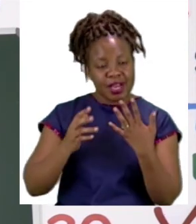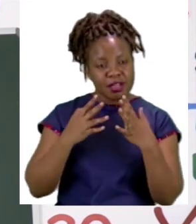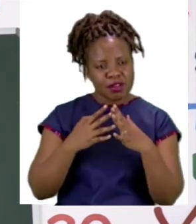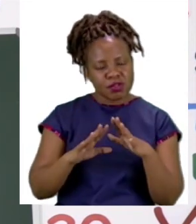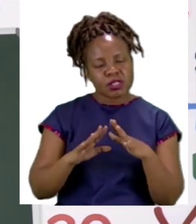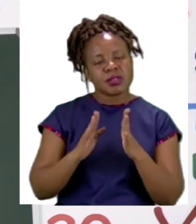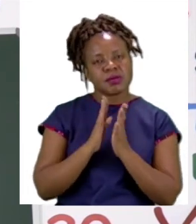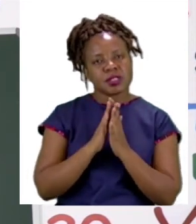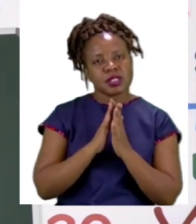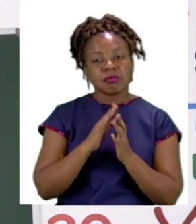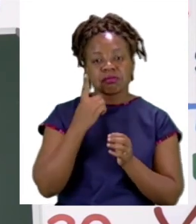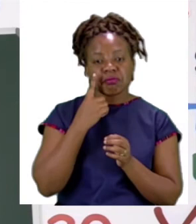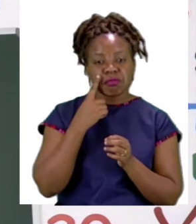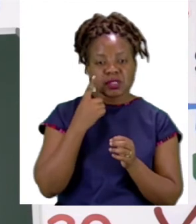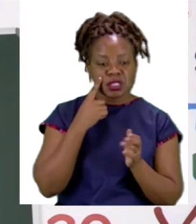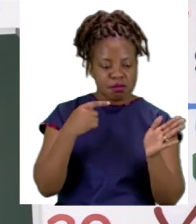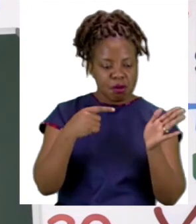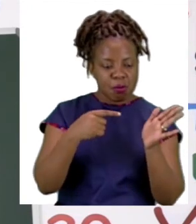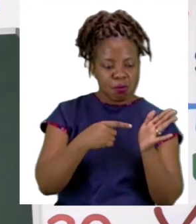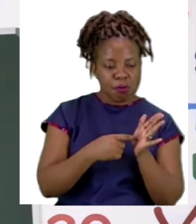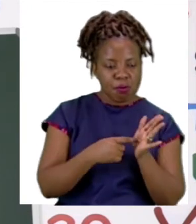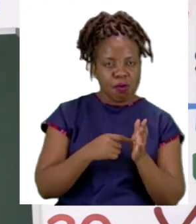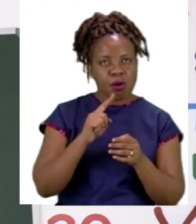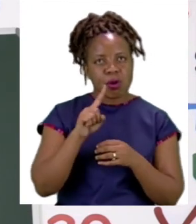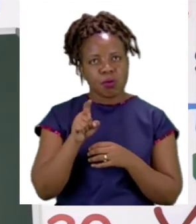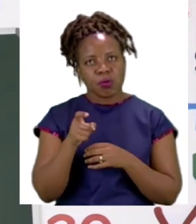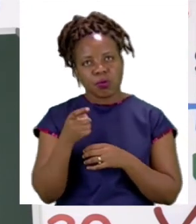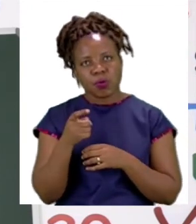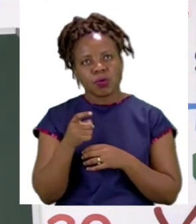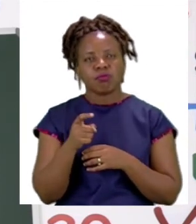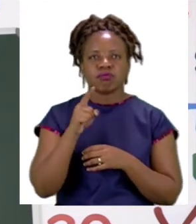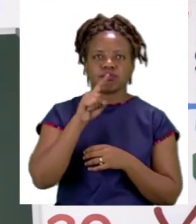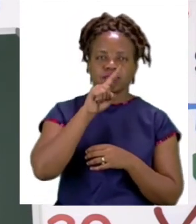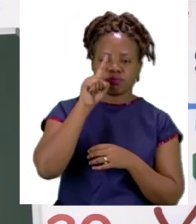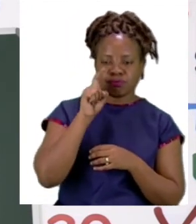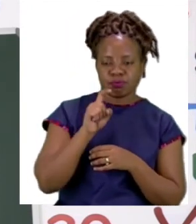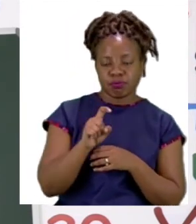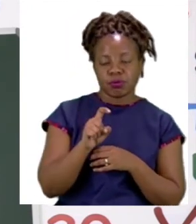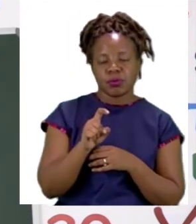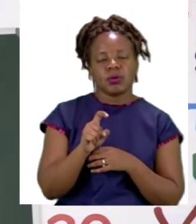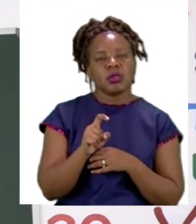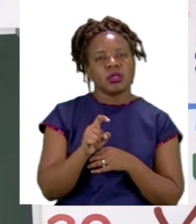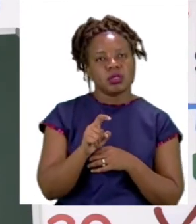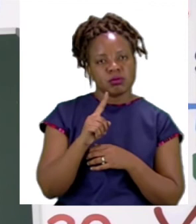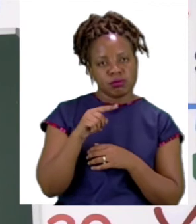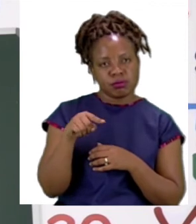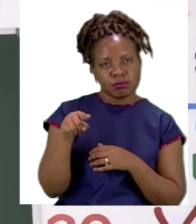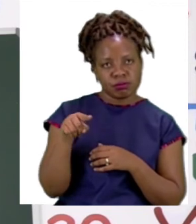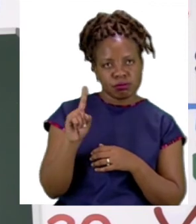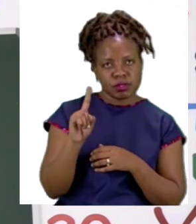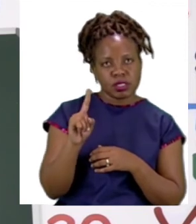punctuation marks. So you're going to make 8 sentences. Make sure that they are beautiful and spelled correctly for each